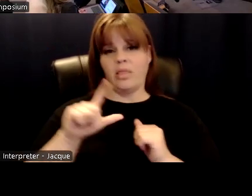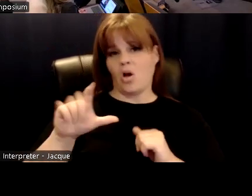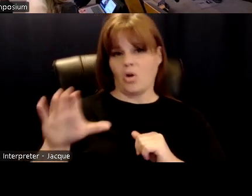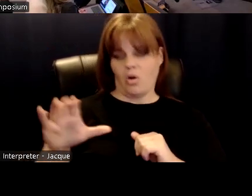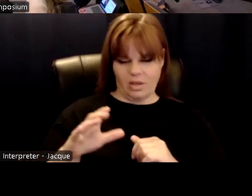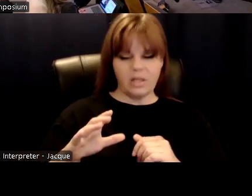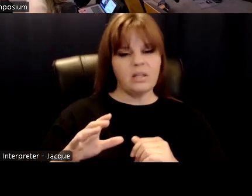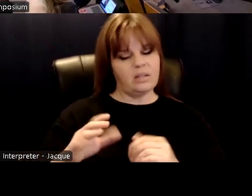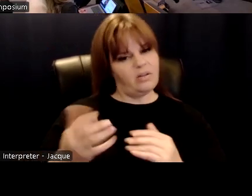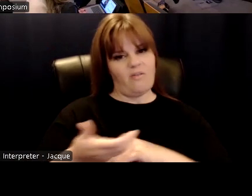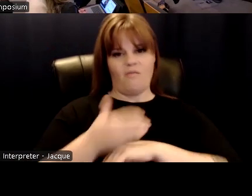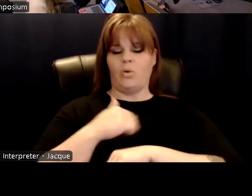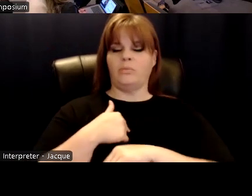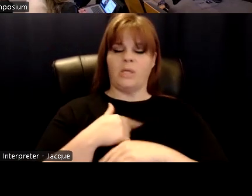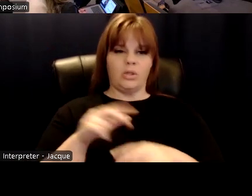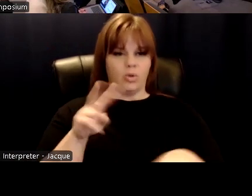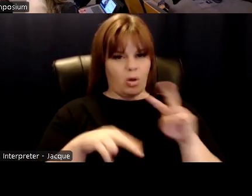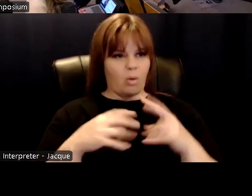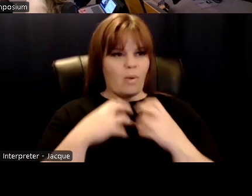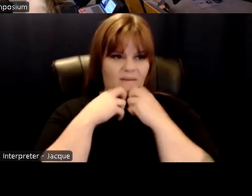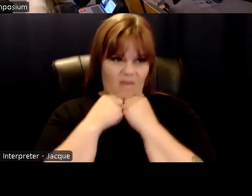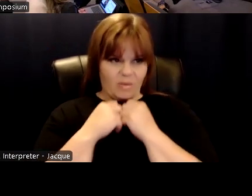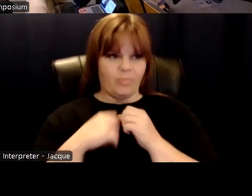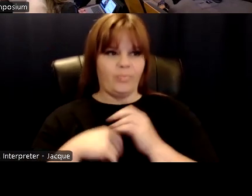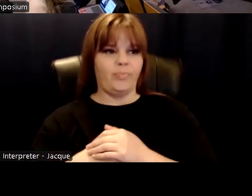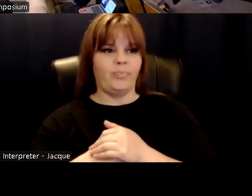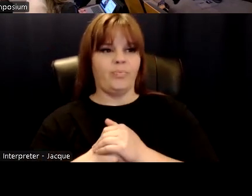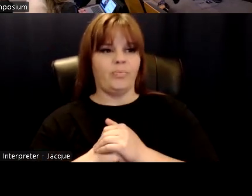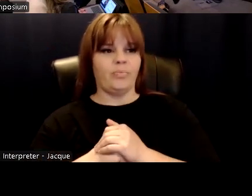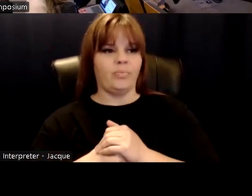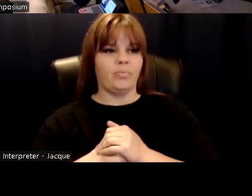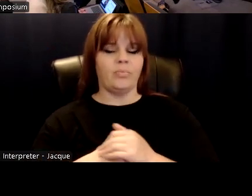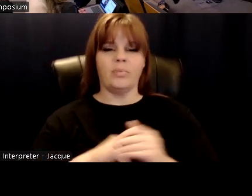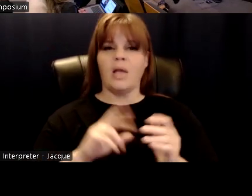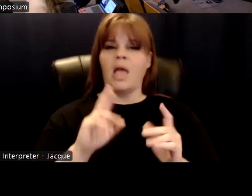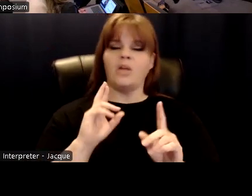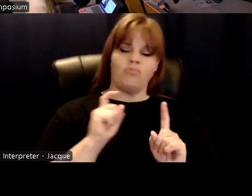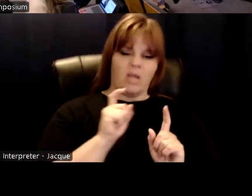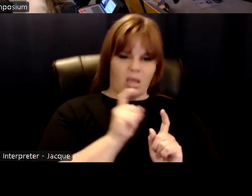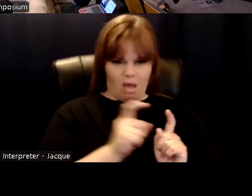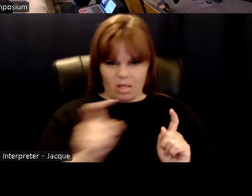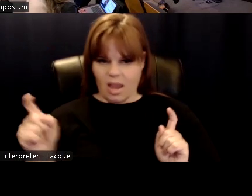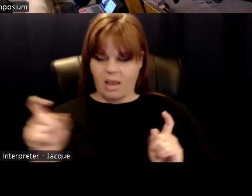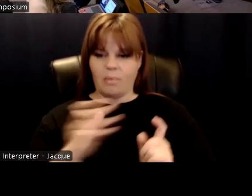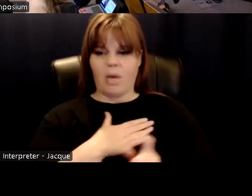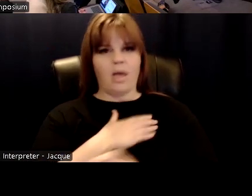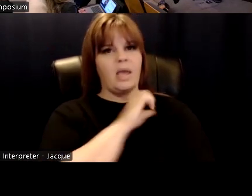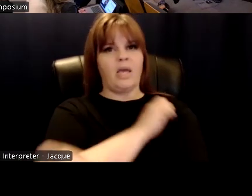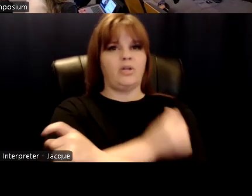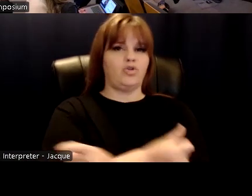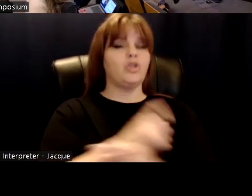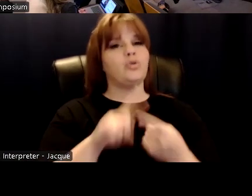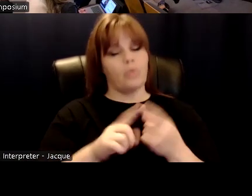to look at what I value. I had to reallocate energy to the most important things in my